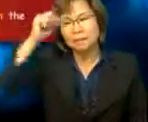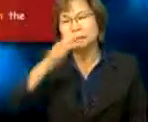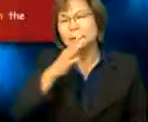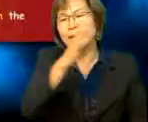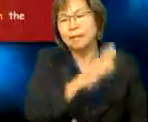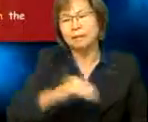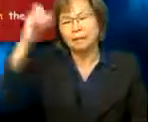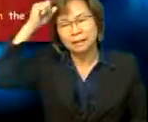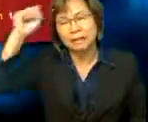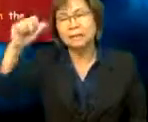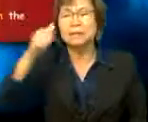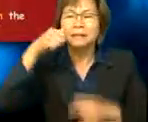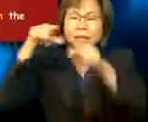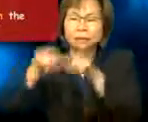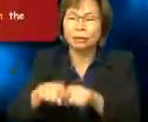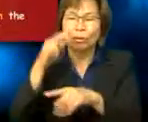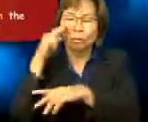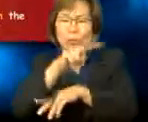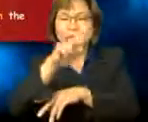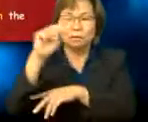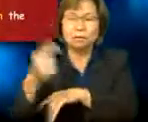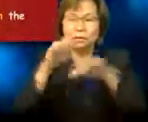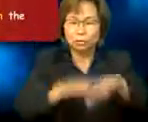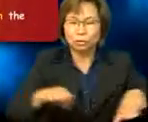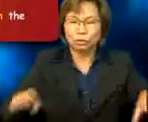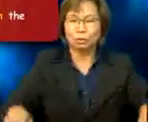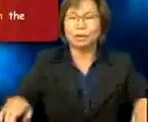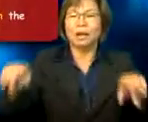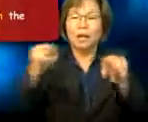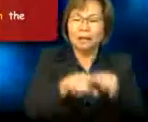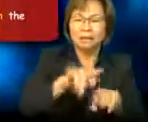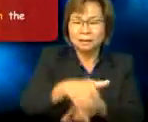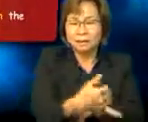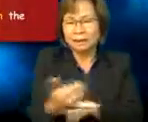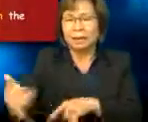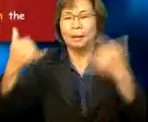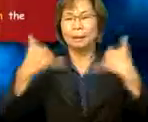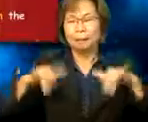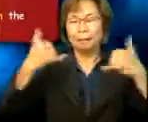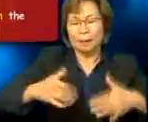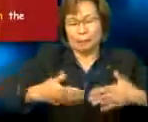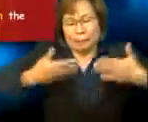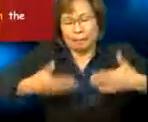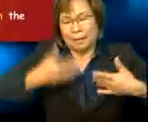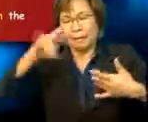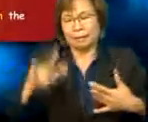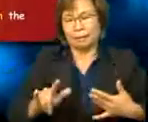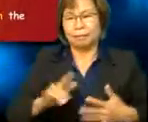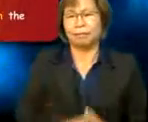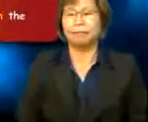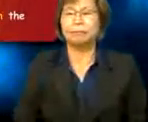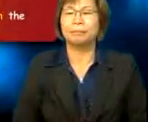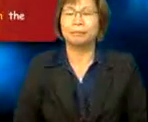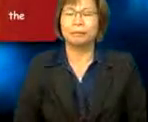His mother and his sister watch the children as they play happily.